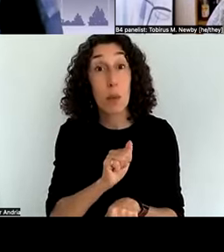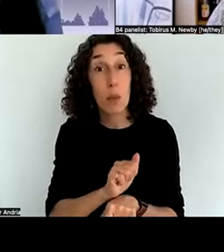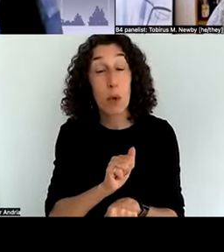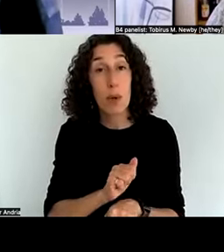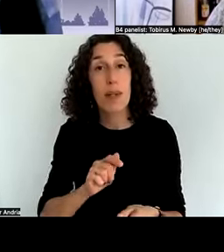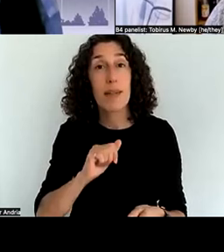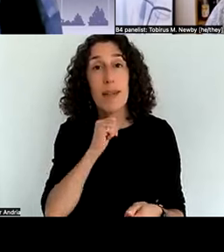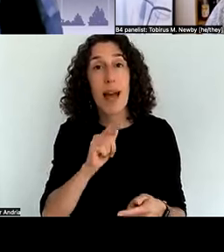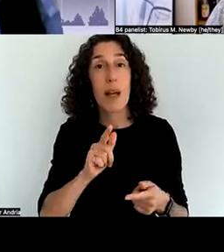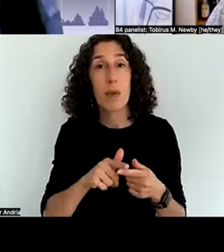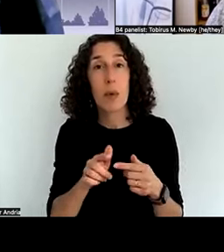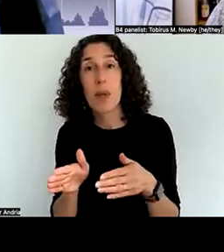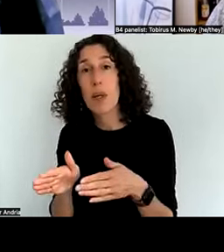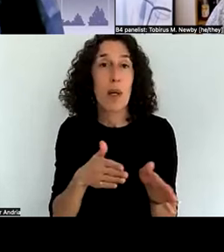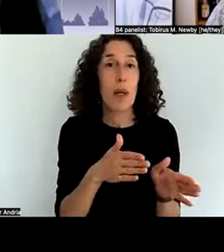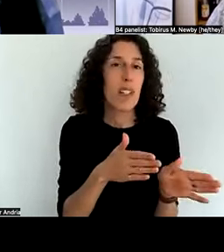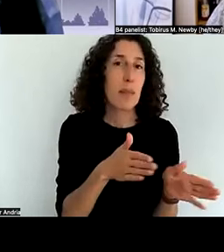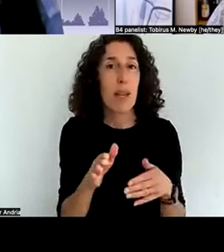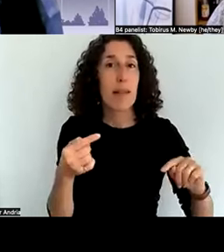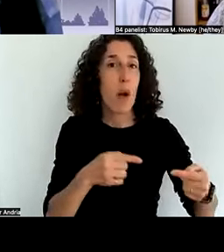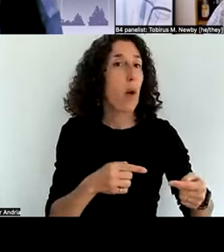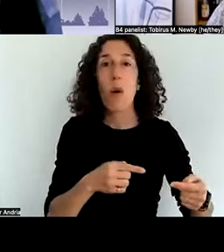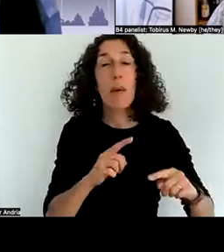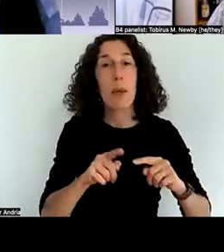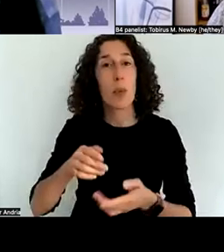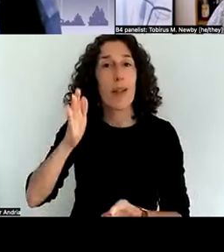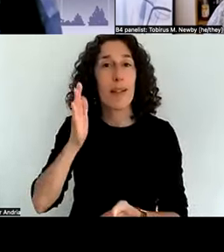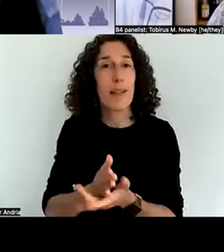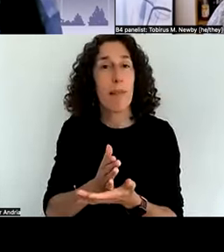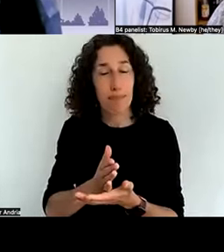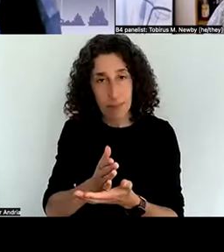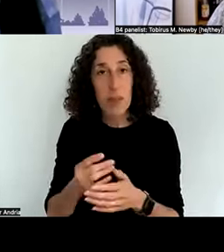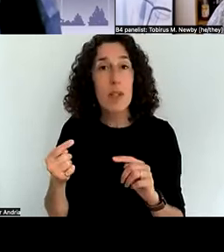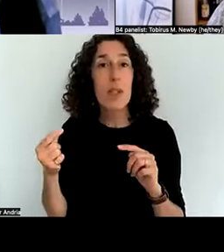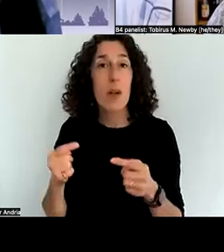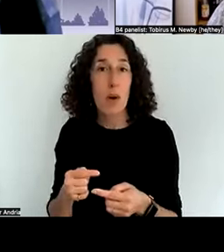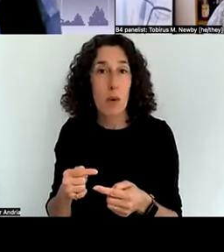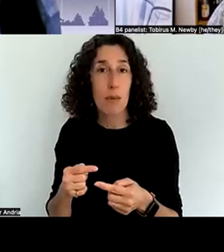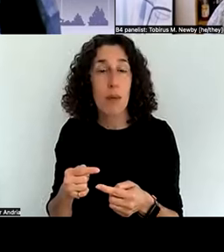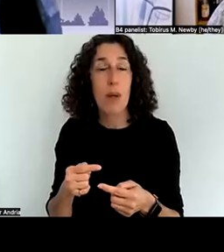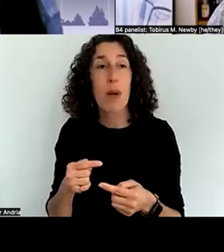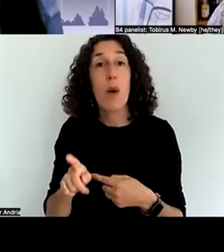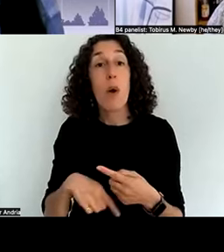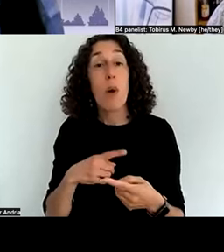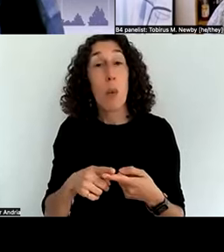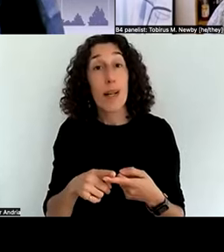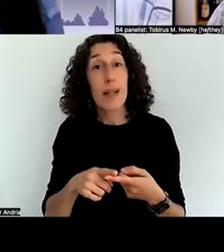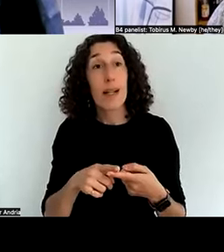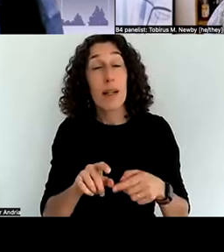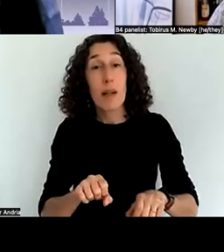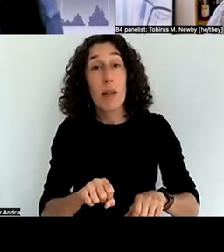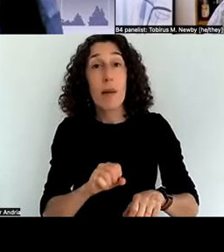cessation of harm. And that often when we bring a surveilling and criminalizing apparatus to questions of safety, all we are doing is displacing